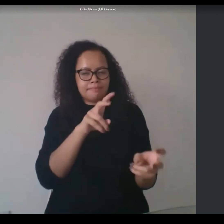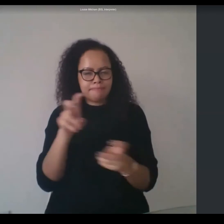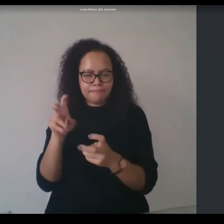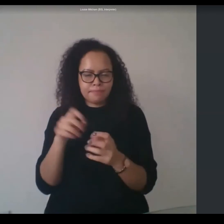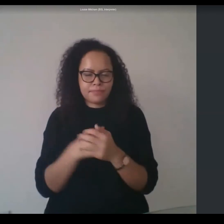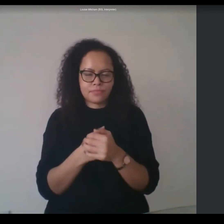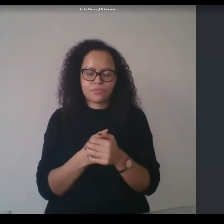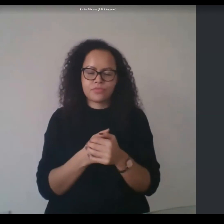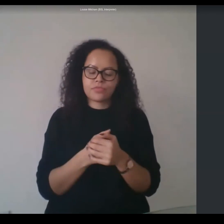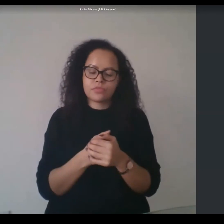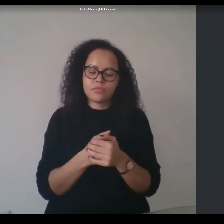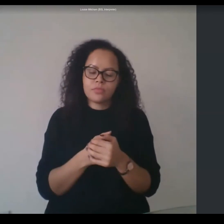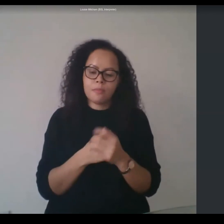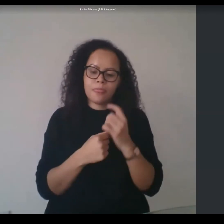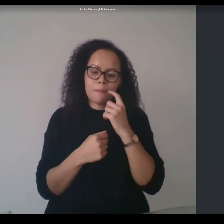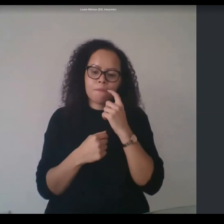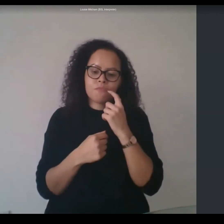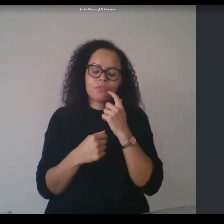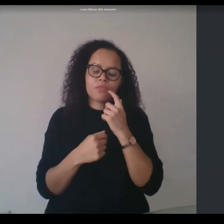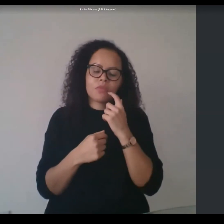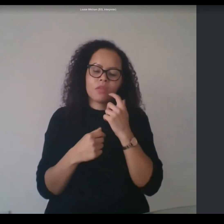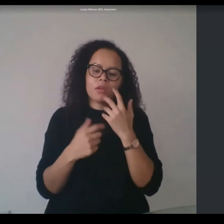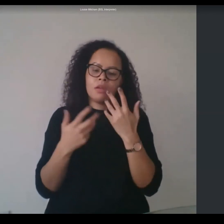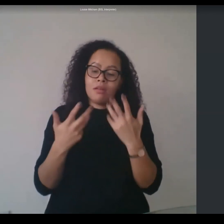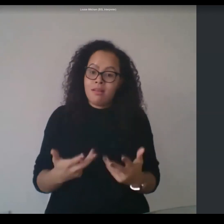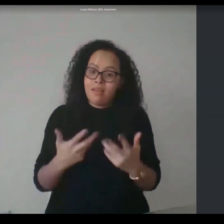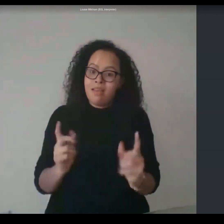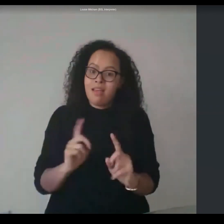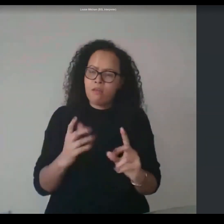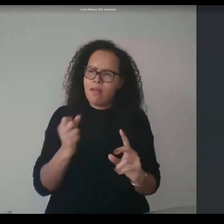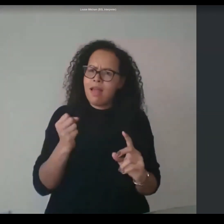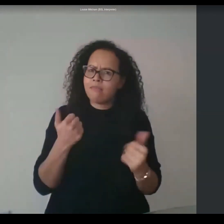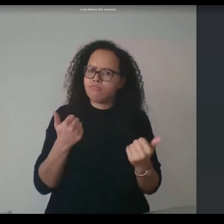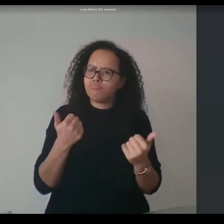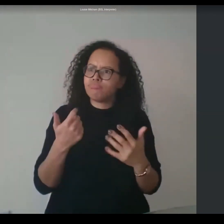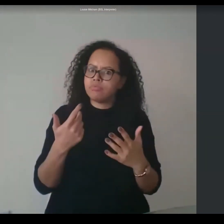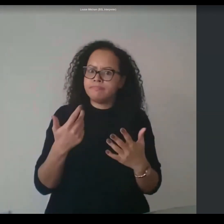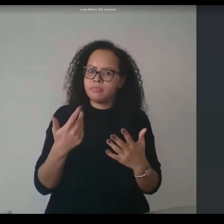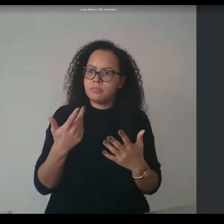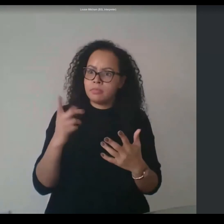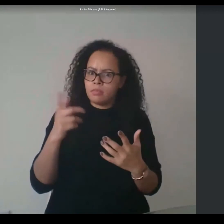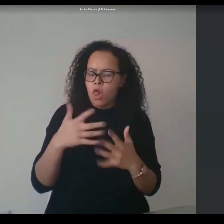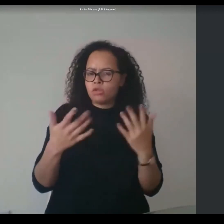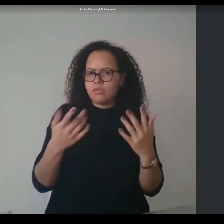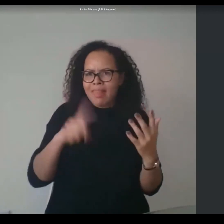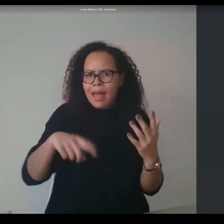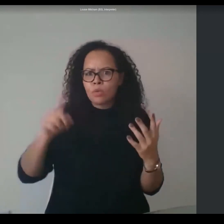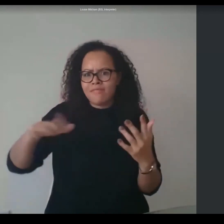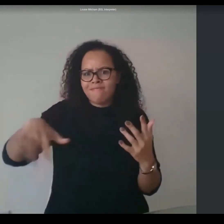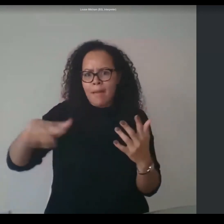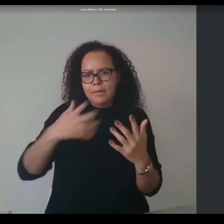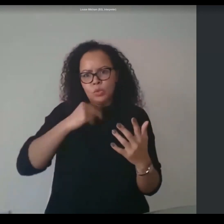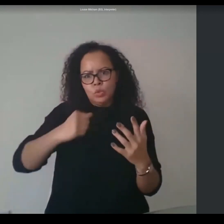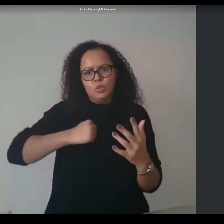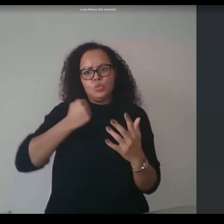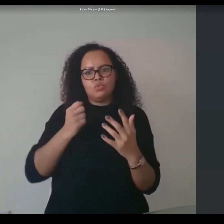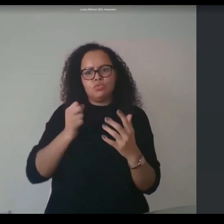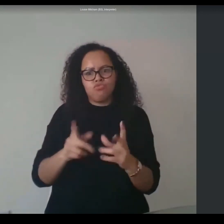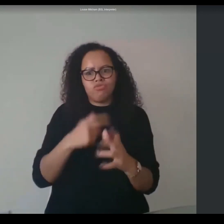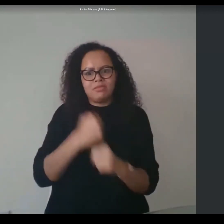right now we have quite a few thousands people, active families using the platform. And out of that,